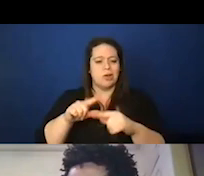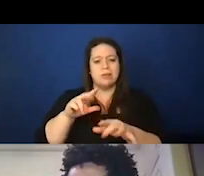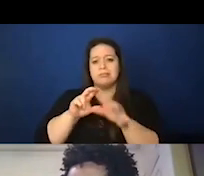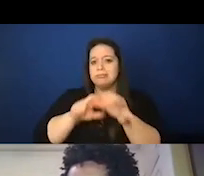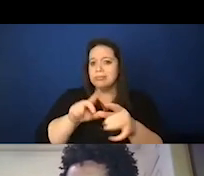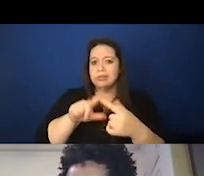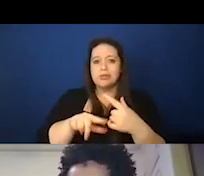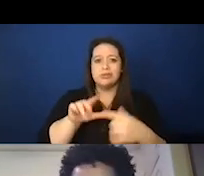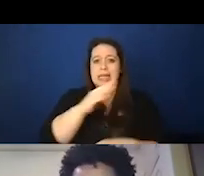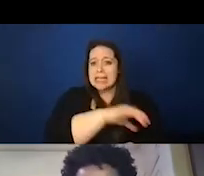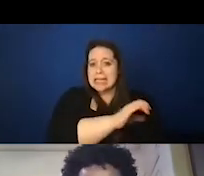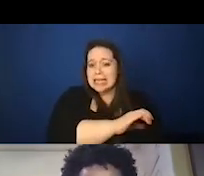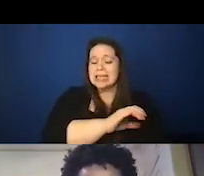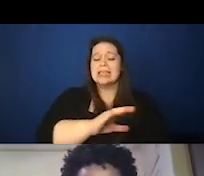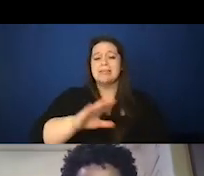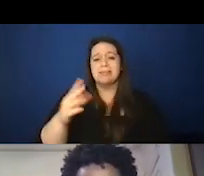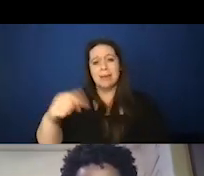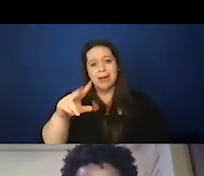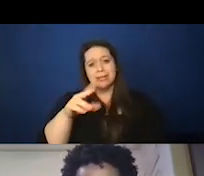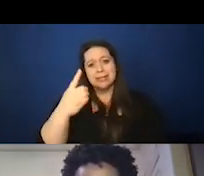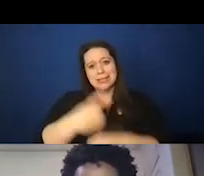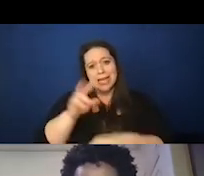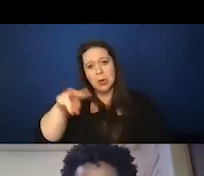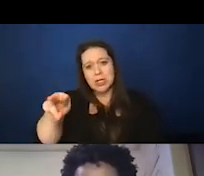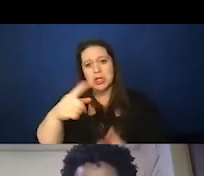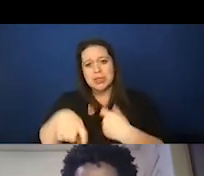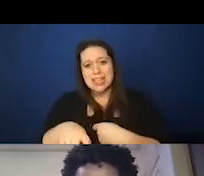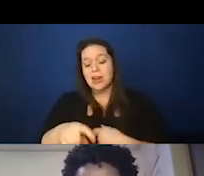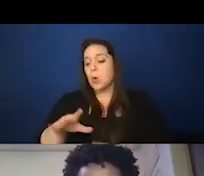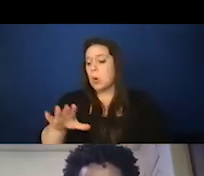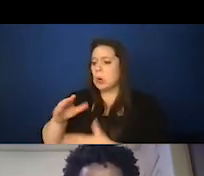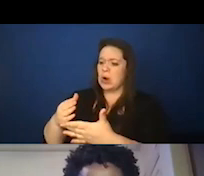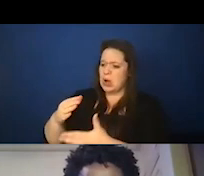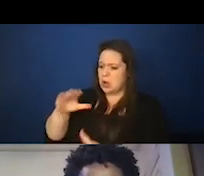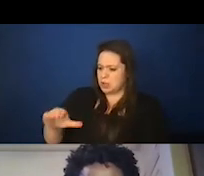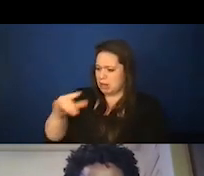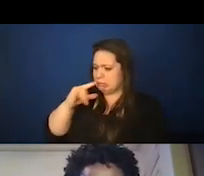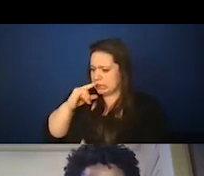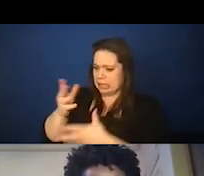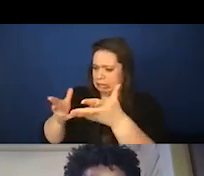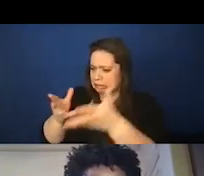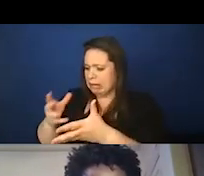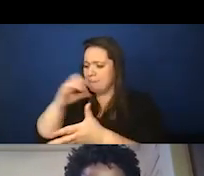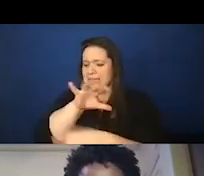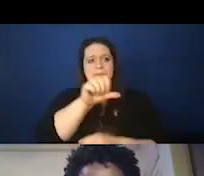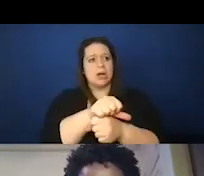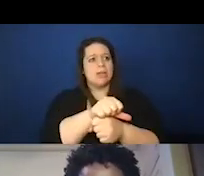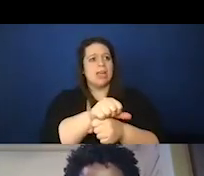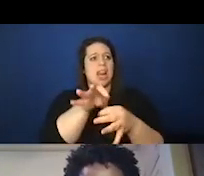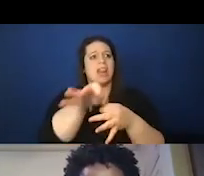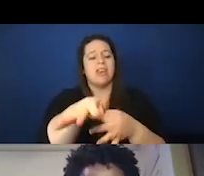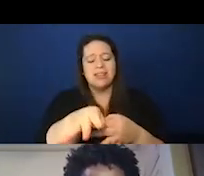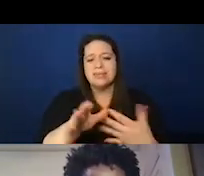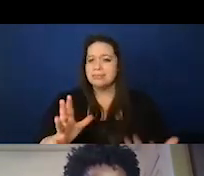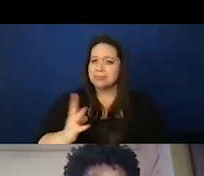the clinic to get the shot. You have a sick child you got to stay home with. You miss your appointment. If you get it day